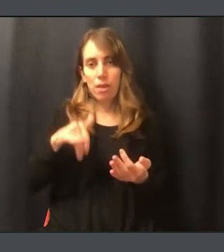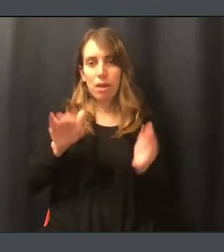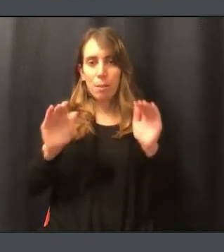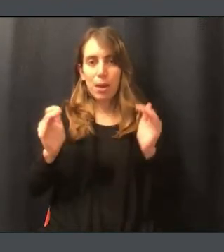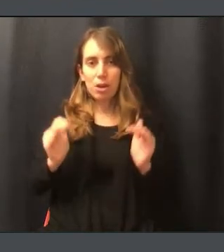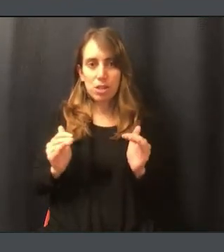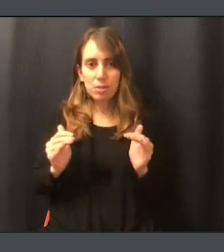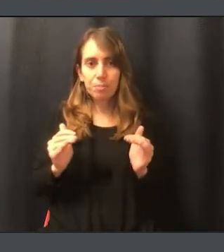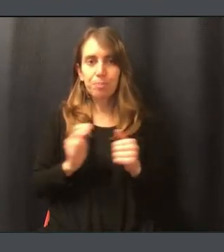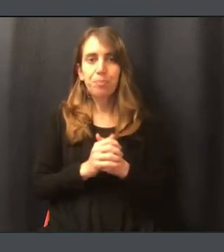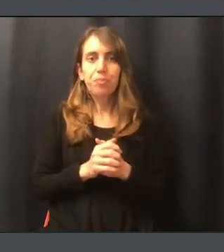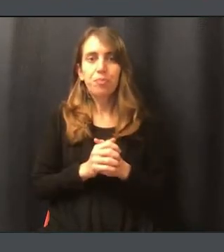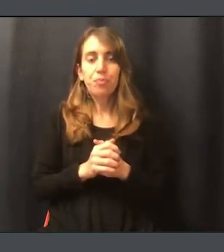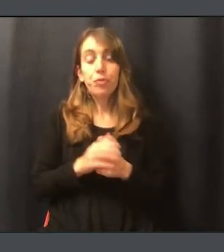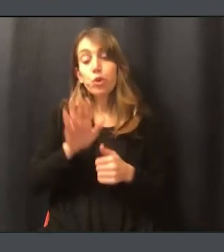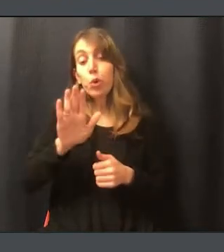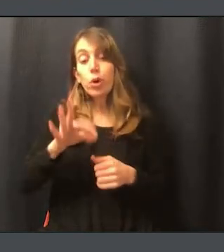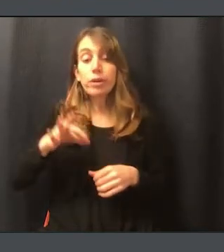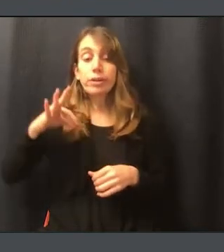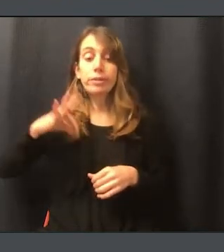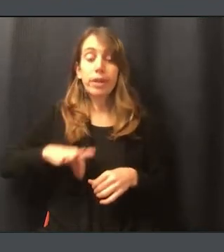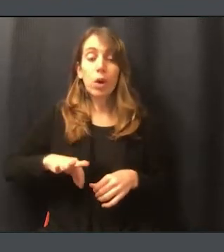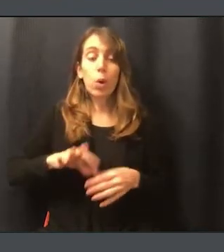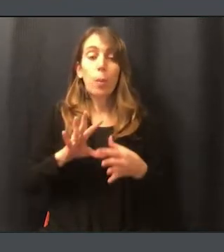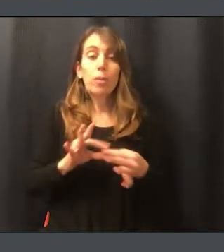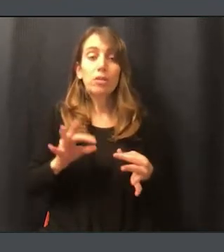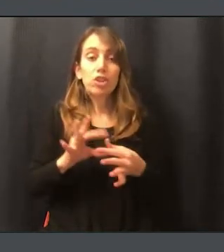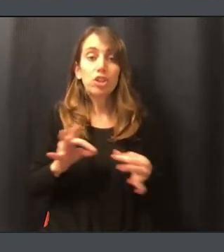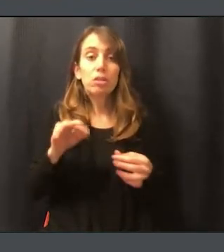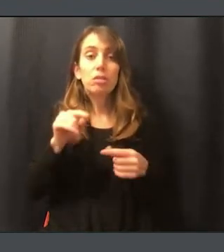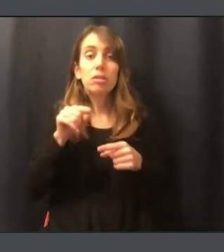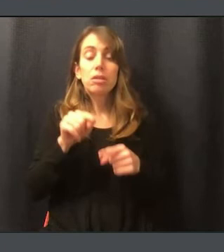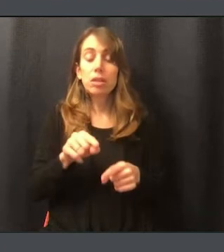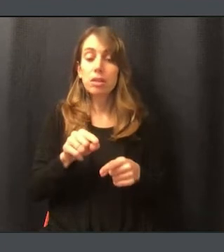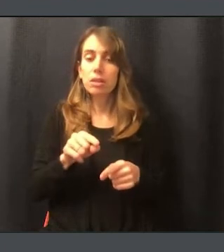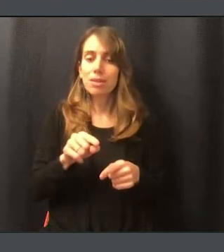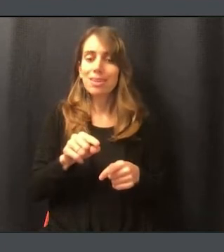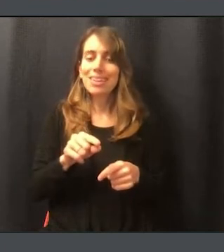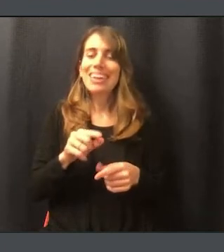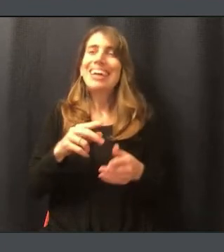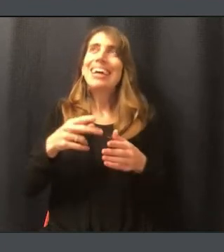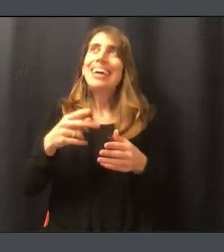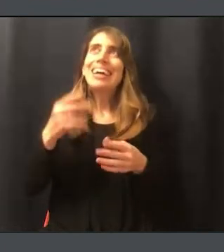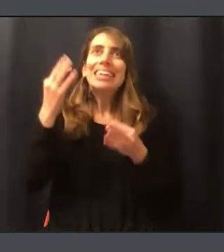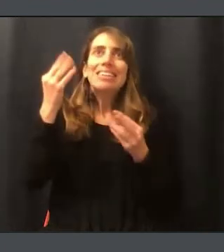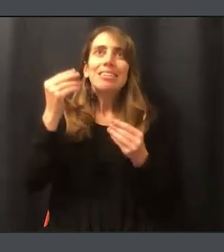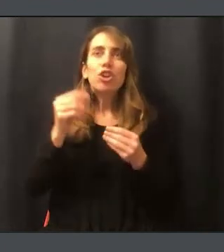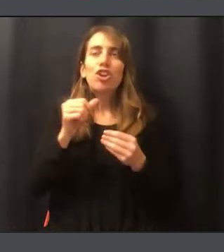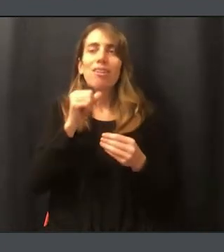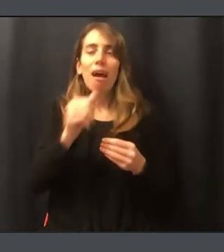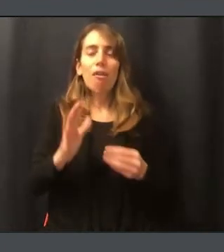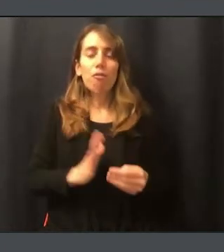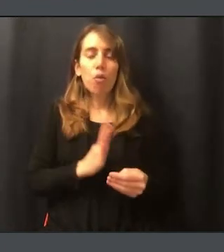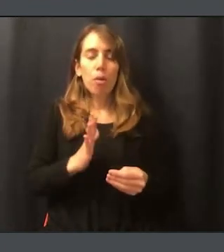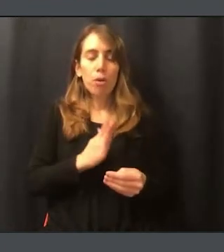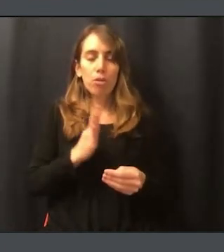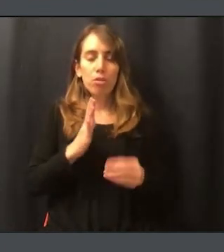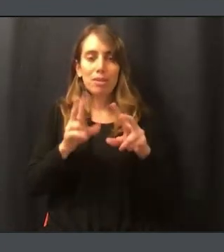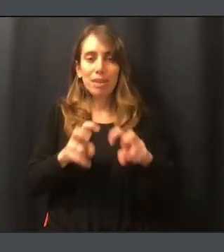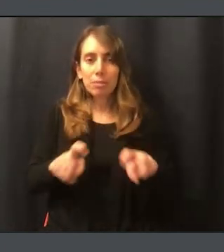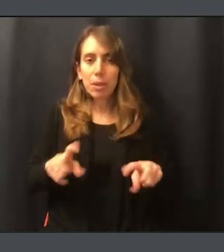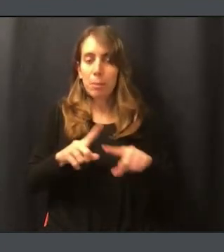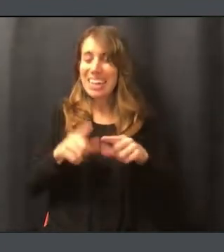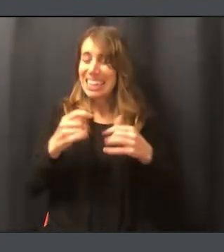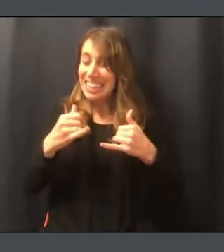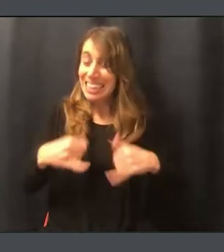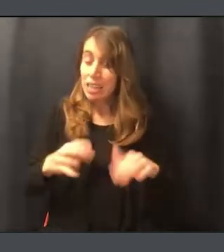So take-home messages. This is considered informal assessment, but if you use this tool, it's highly data-driven, highly specific.